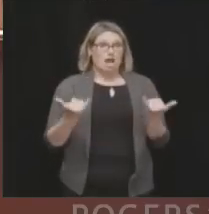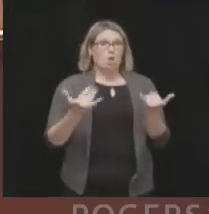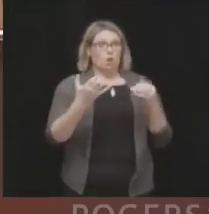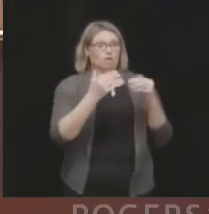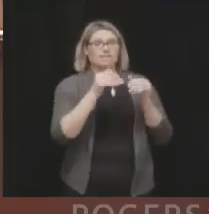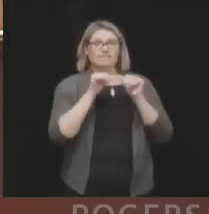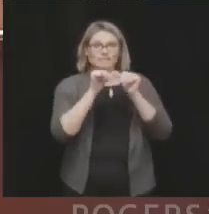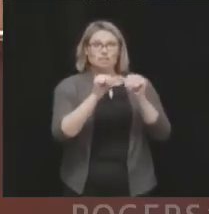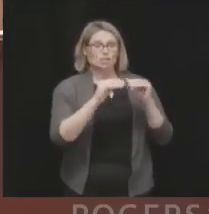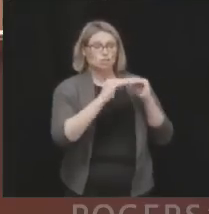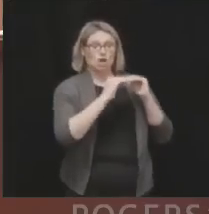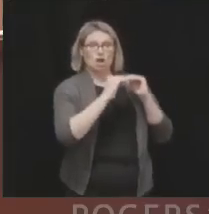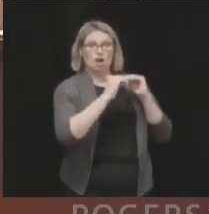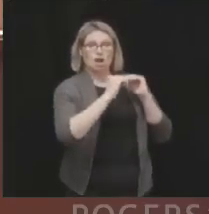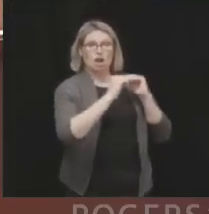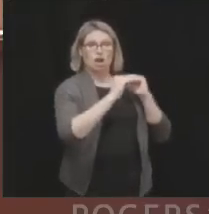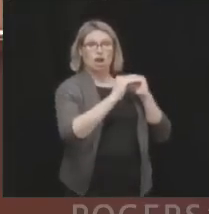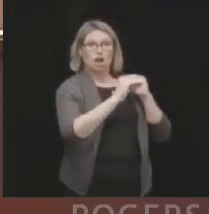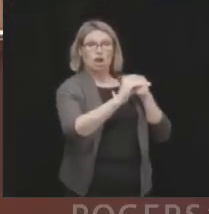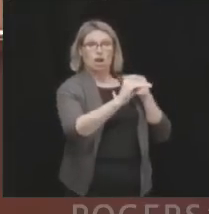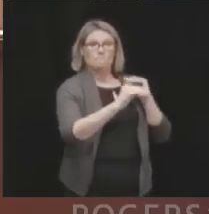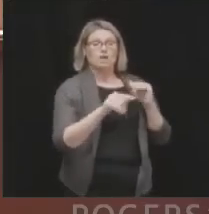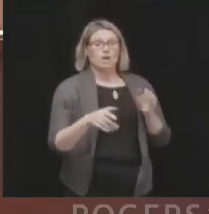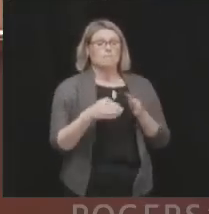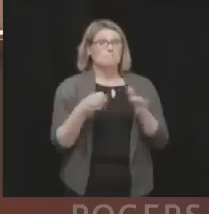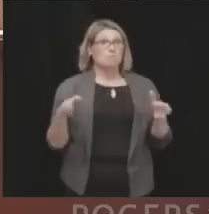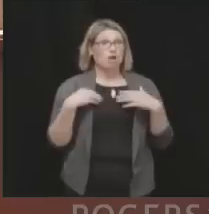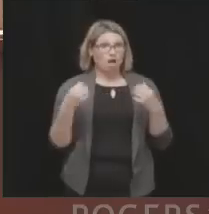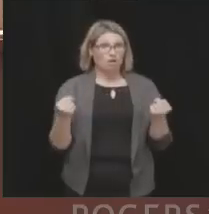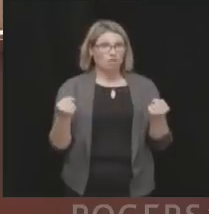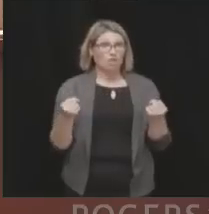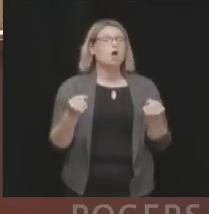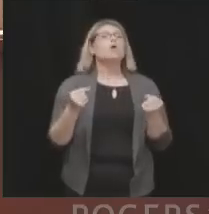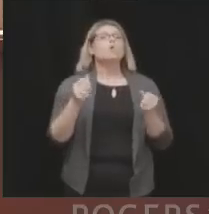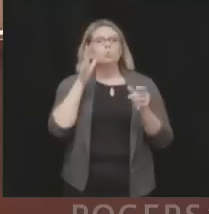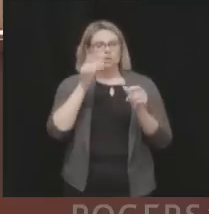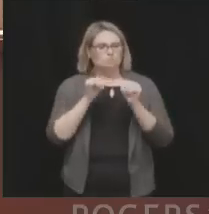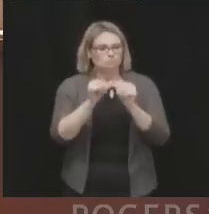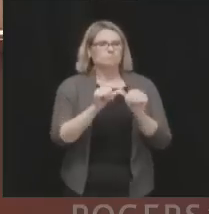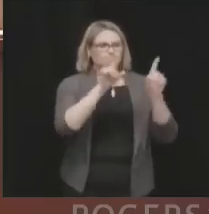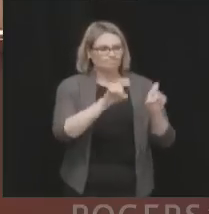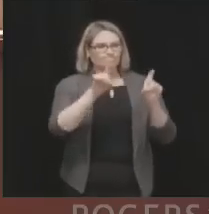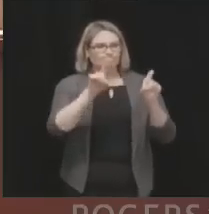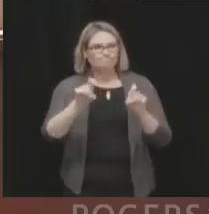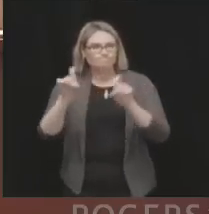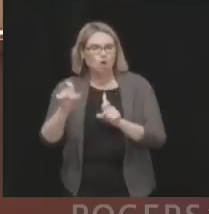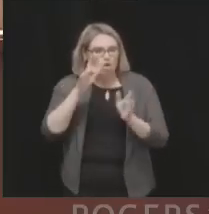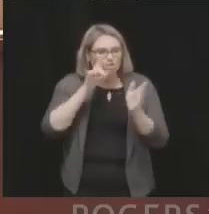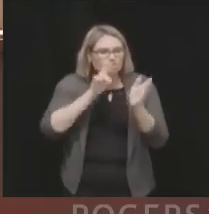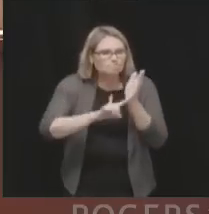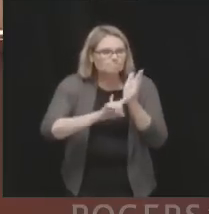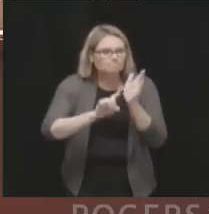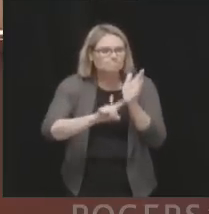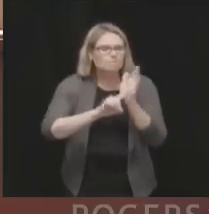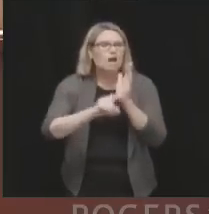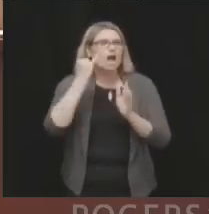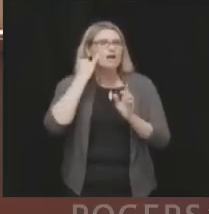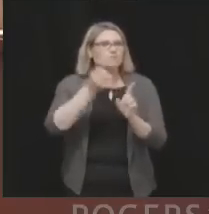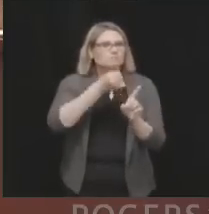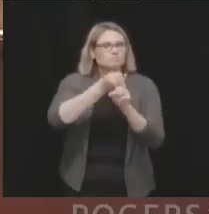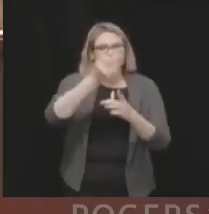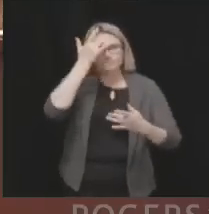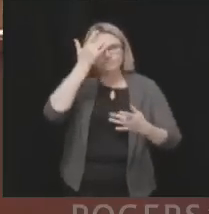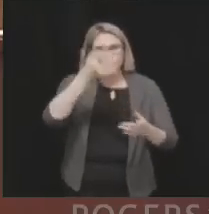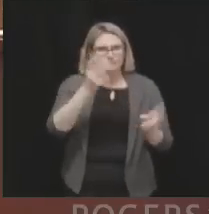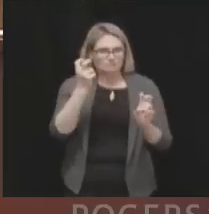risk, as well as those who are working to protect them. We will ensure there is sufficient testing of the population to maintain our confidence